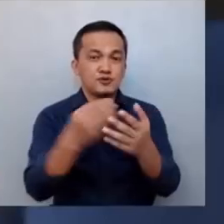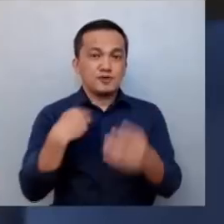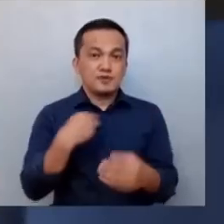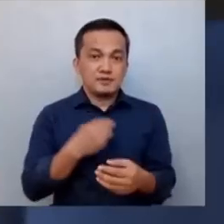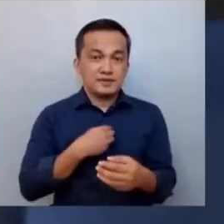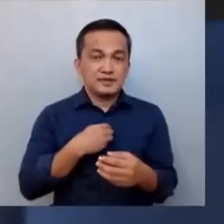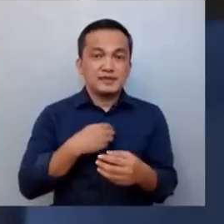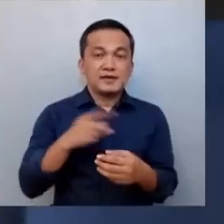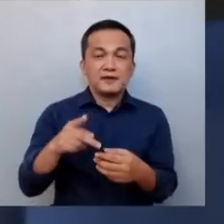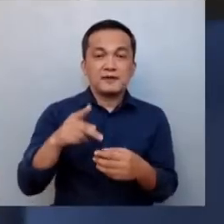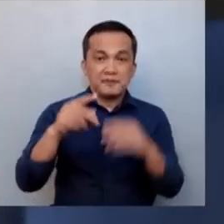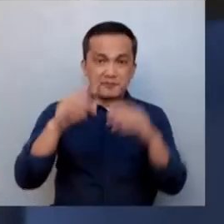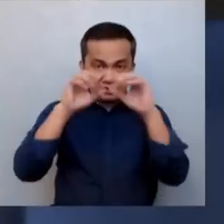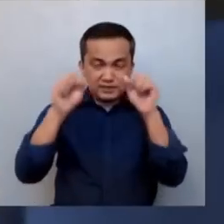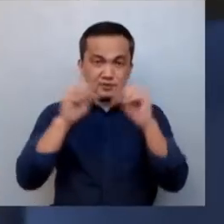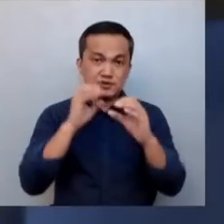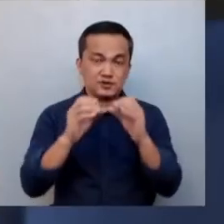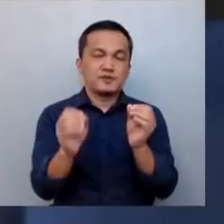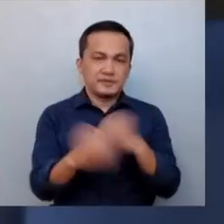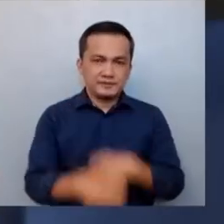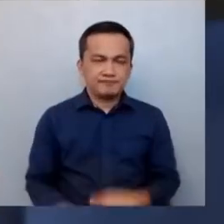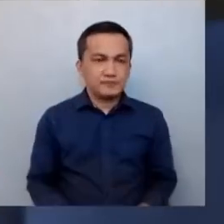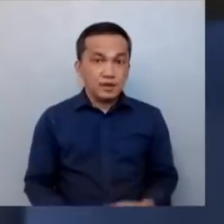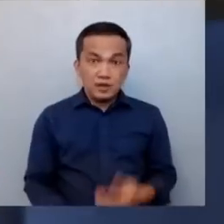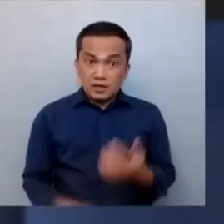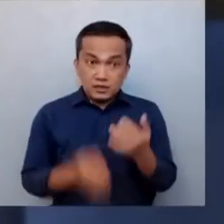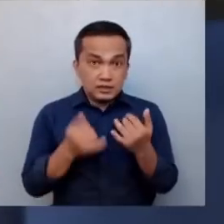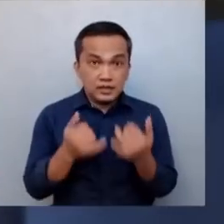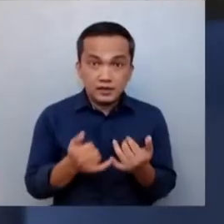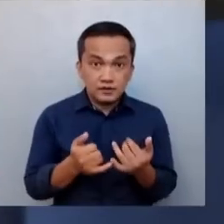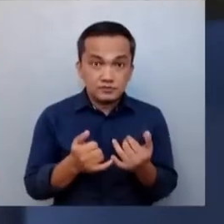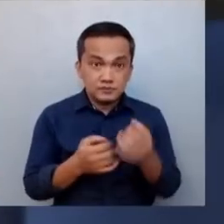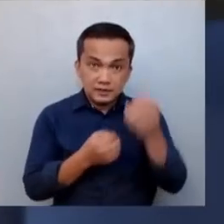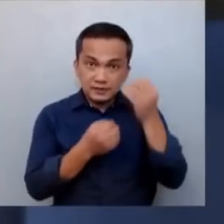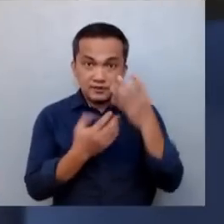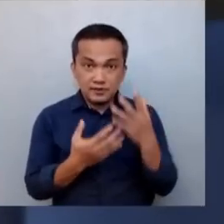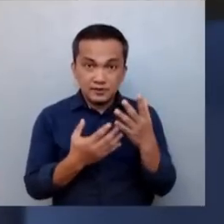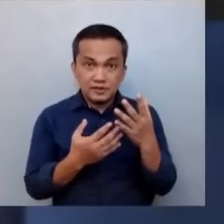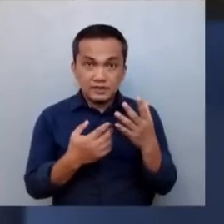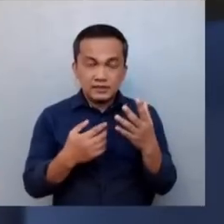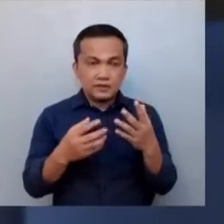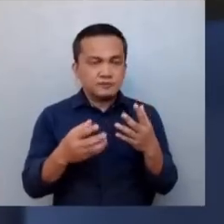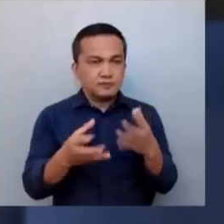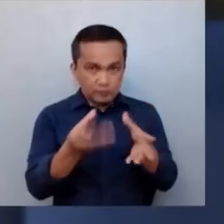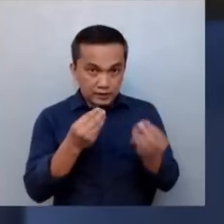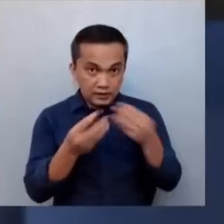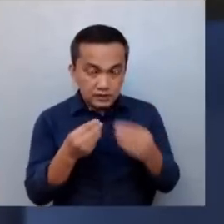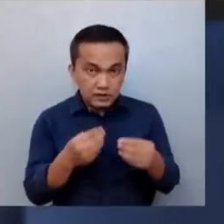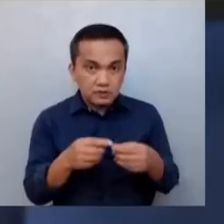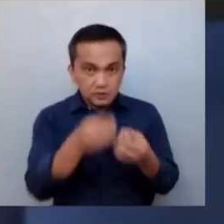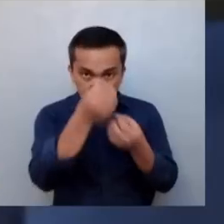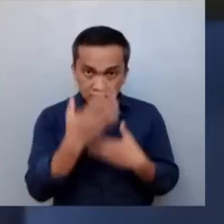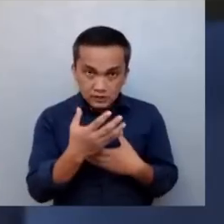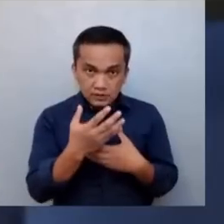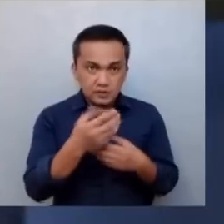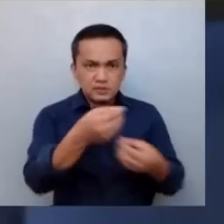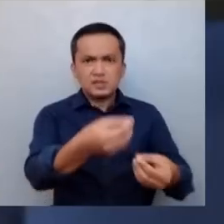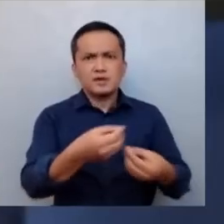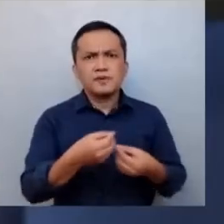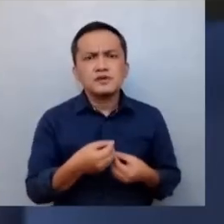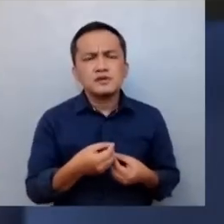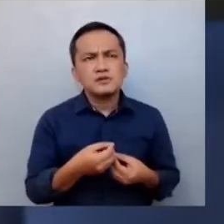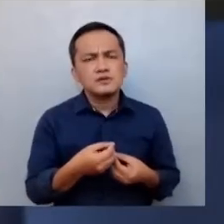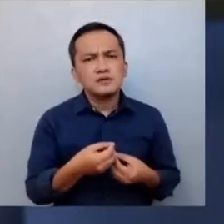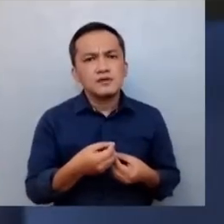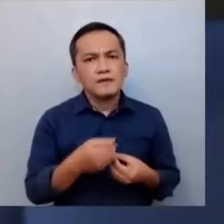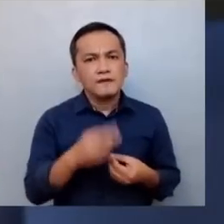Communications Operations Office. Right now, all of the information that we are getting are given to us